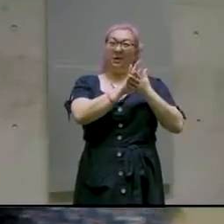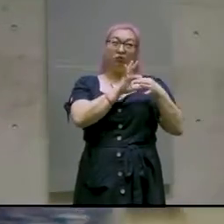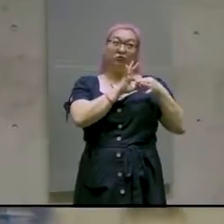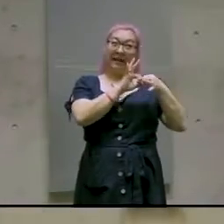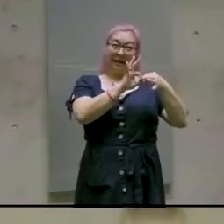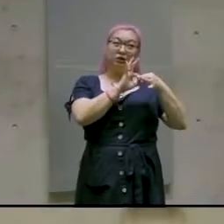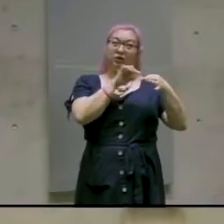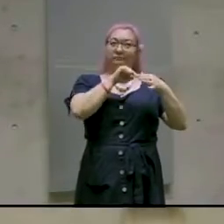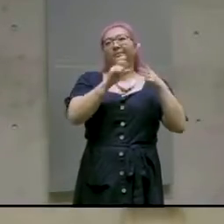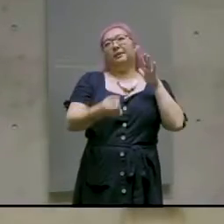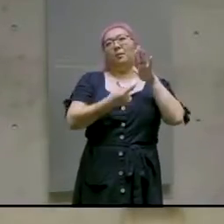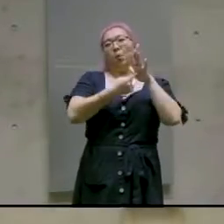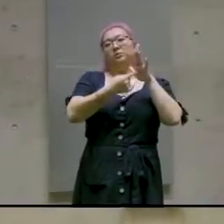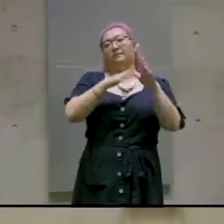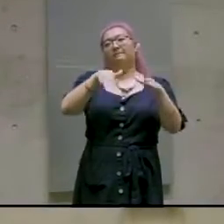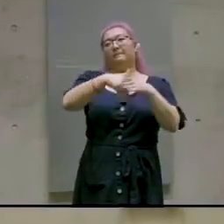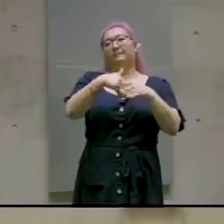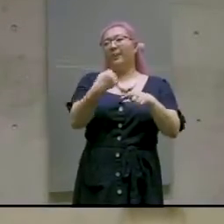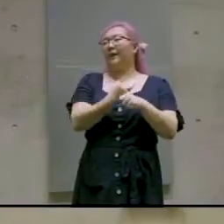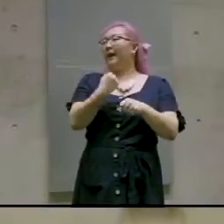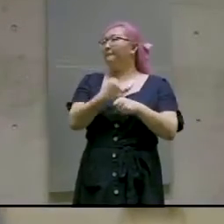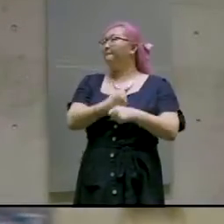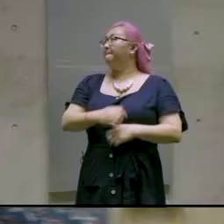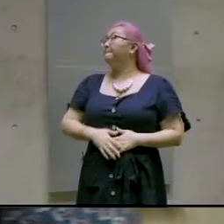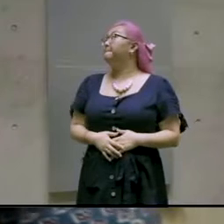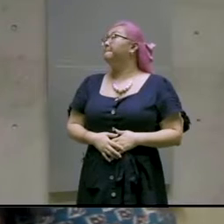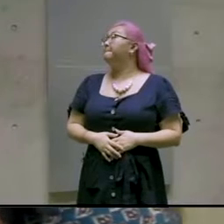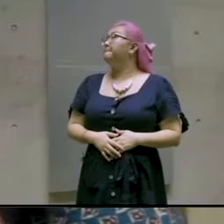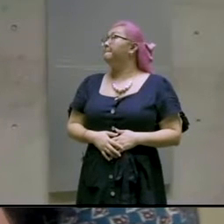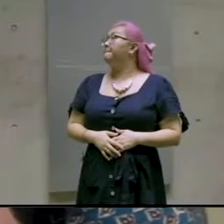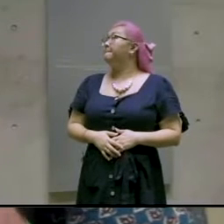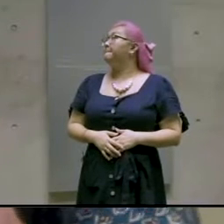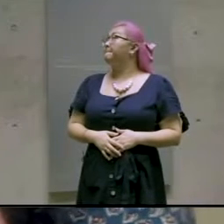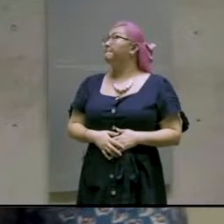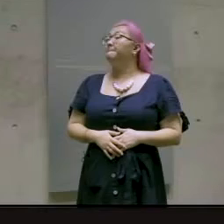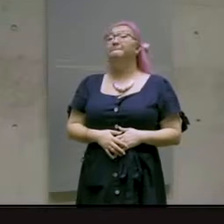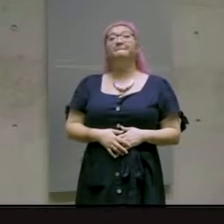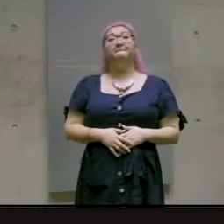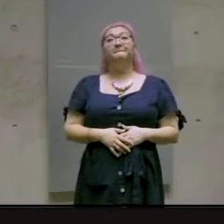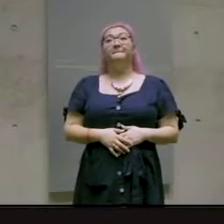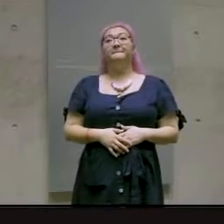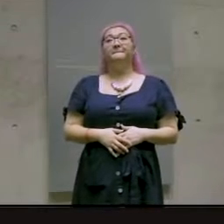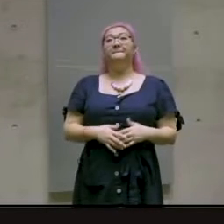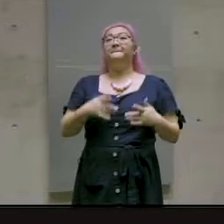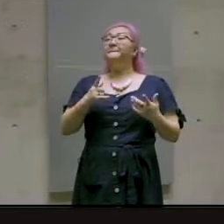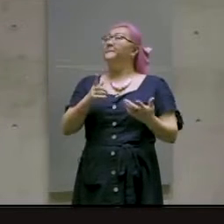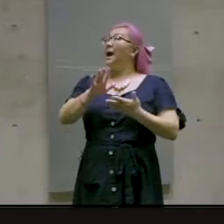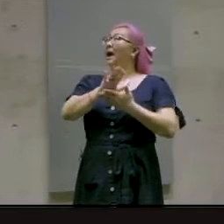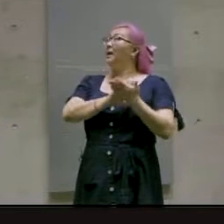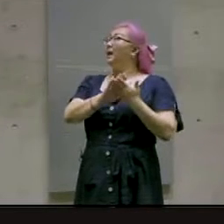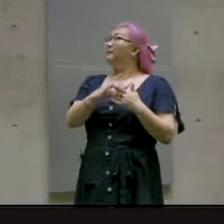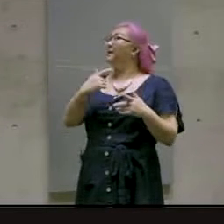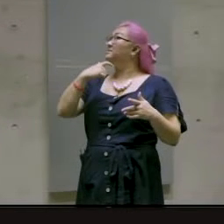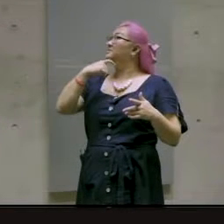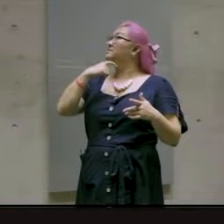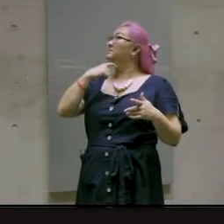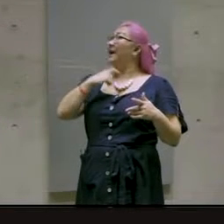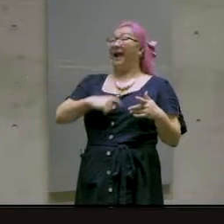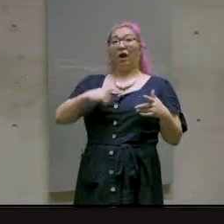spine of the game. And this extends to kind of how players use desire as a tool of agency and kind of how different